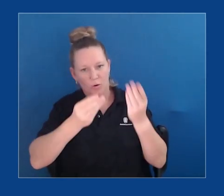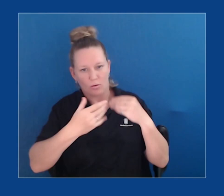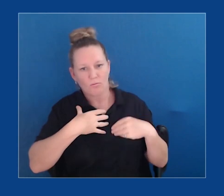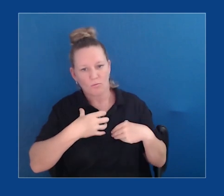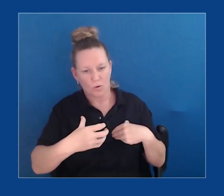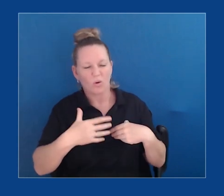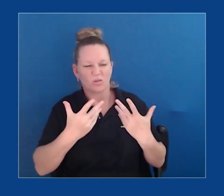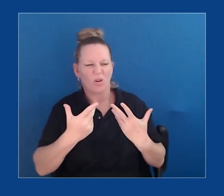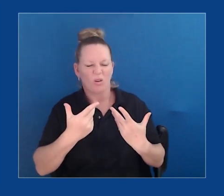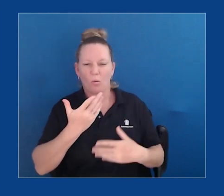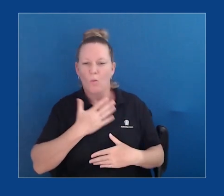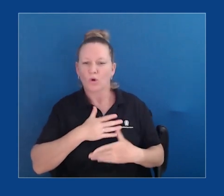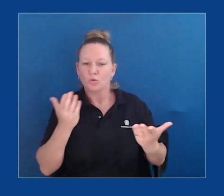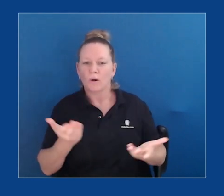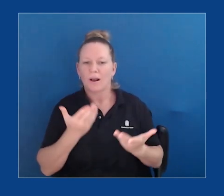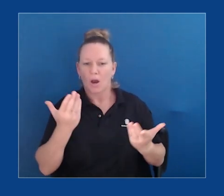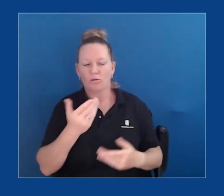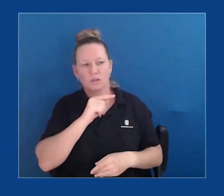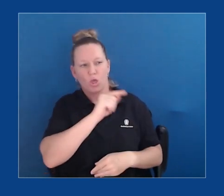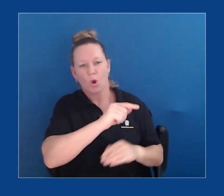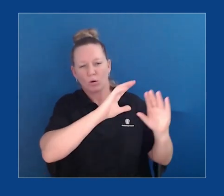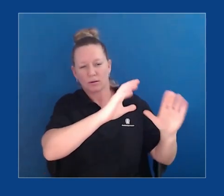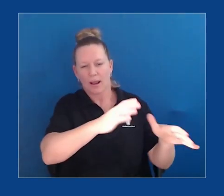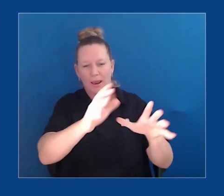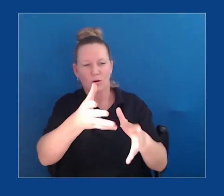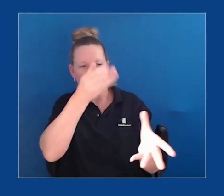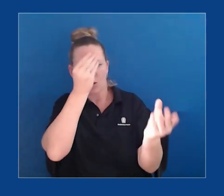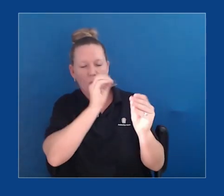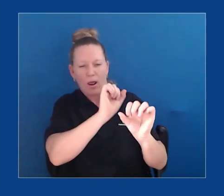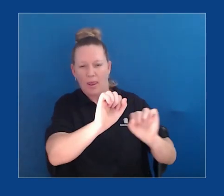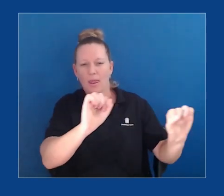to learn their own language